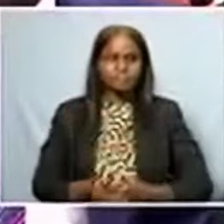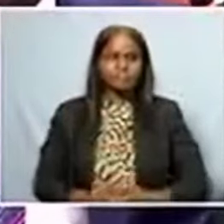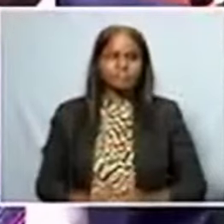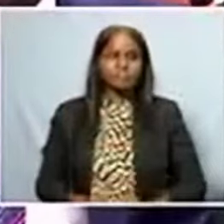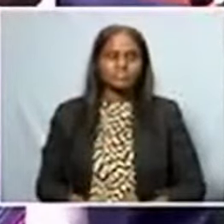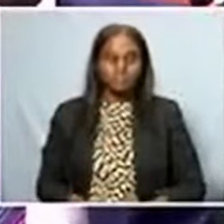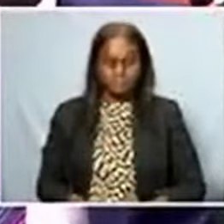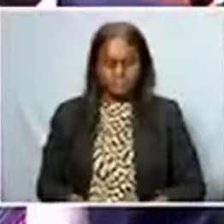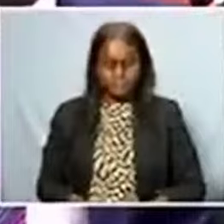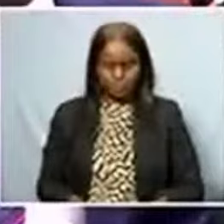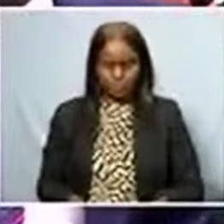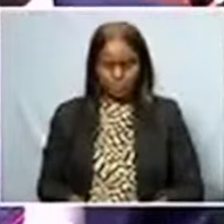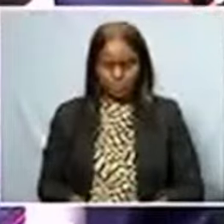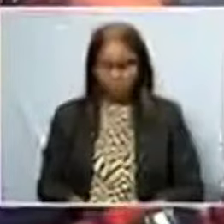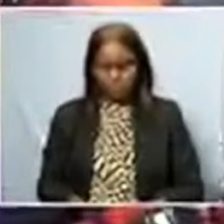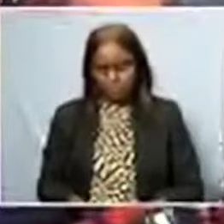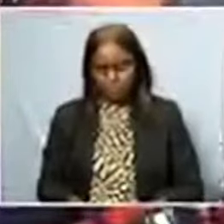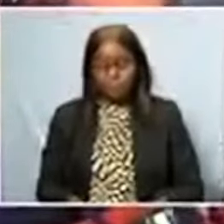thank you.